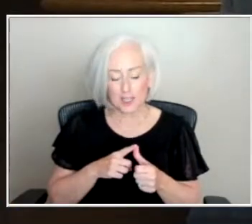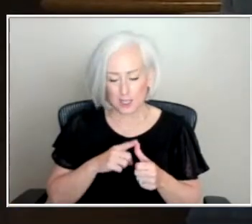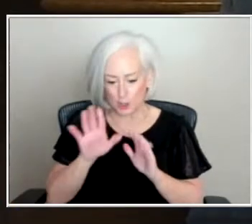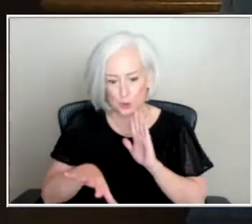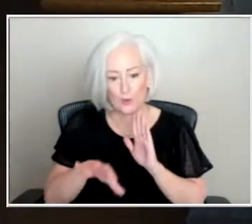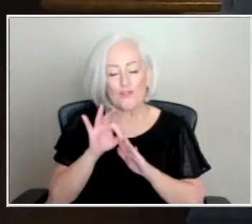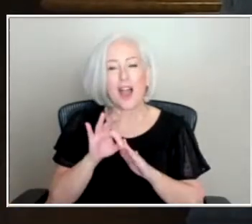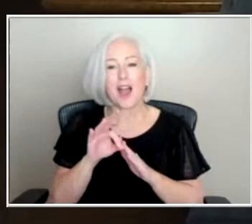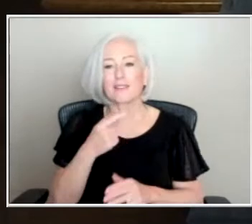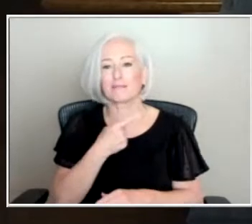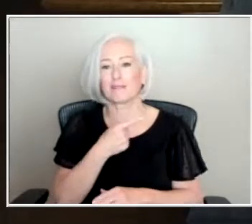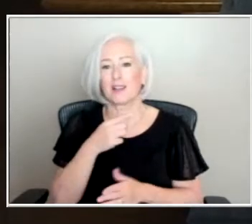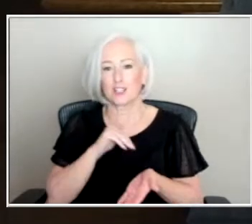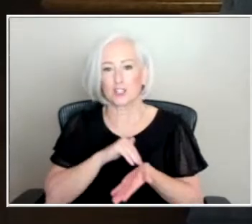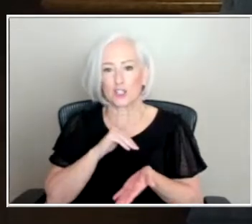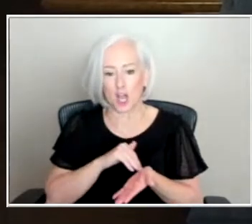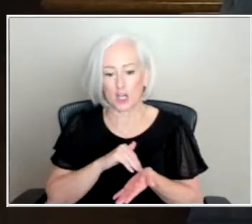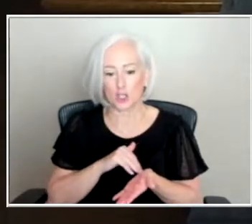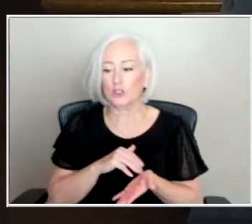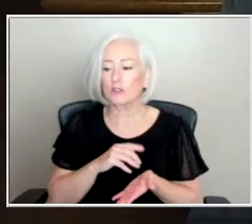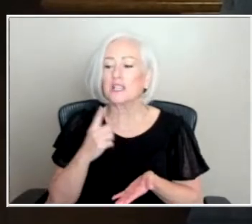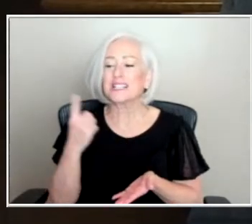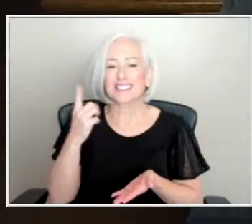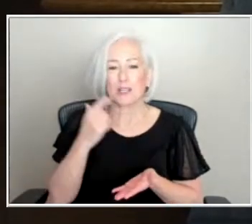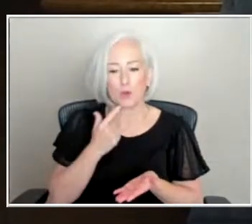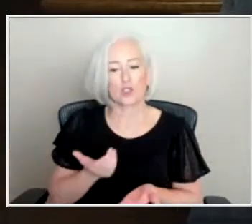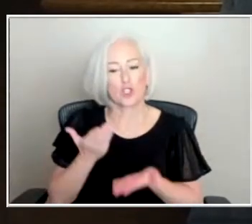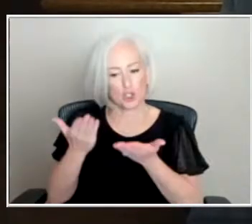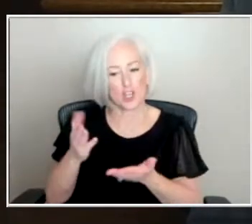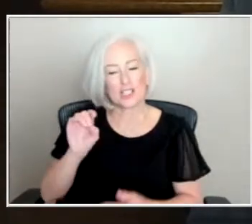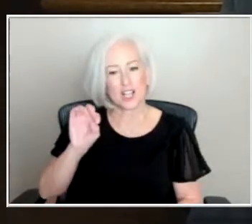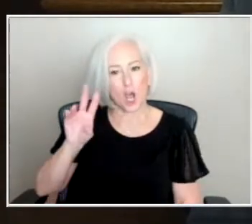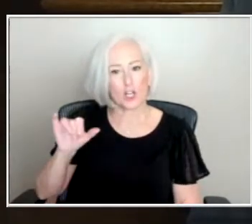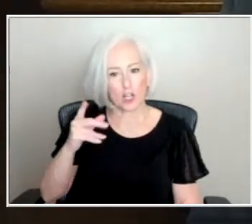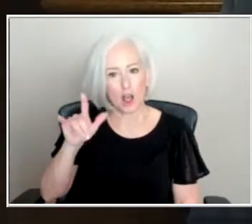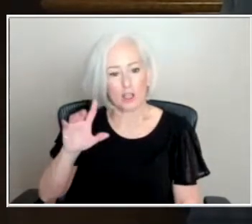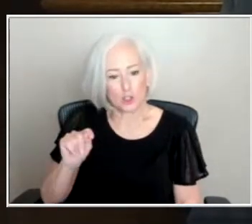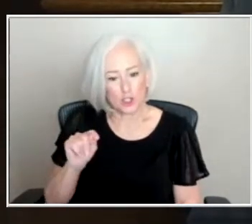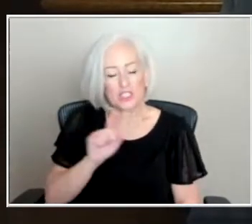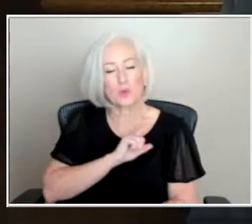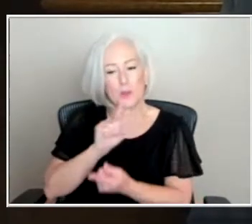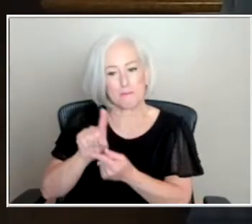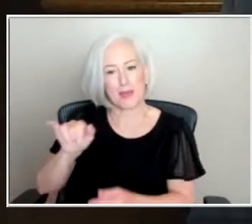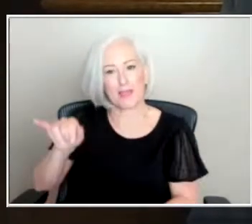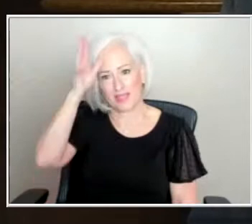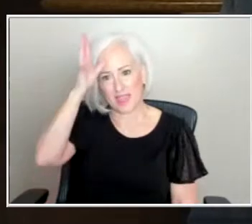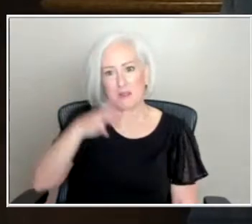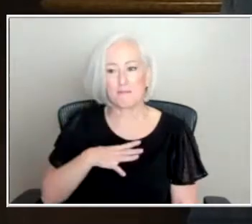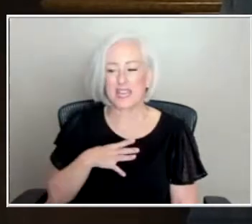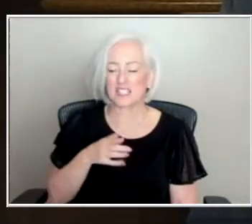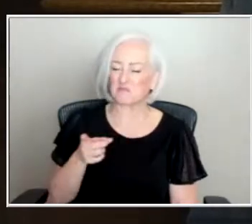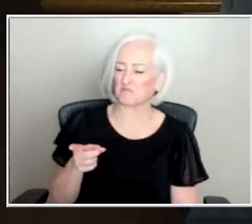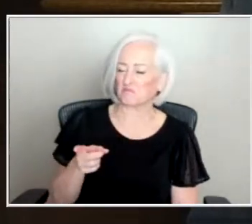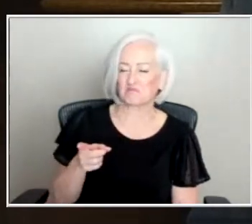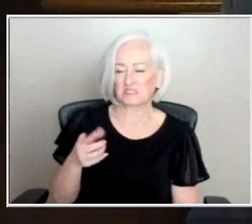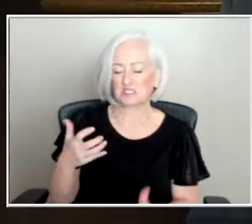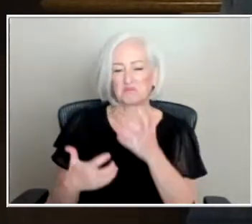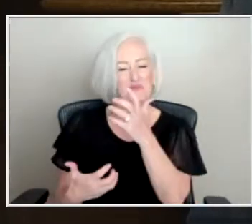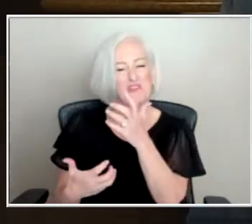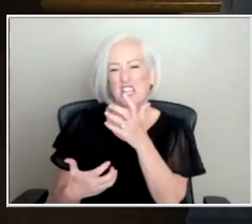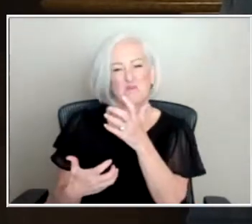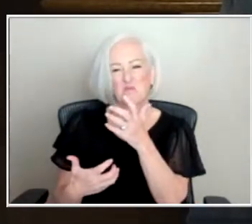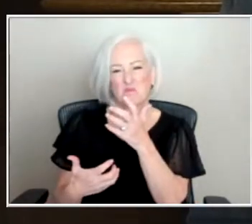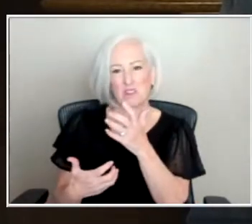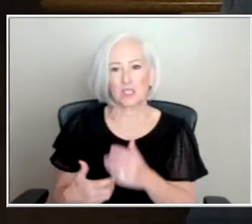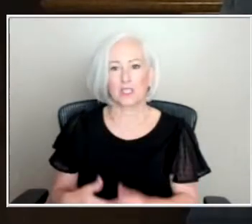been, an oncologist had been suggested to us, and we went and met with him and found that he was not a good fit at all. He was